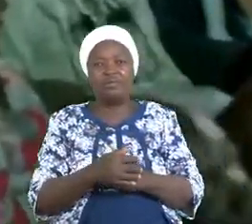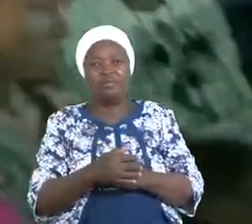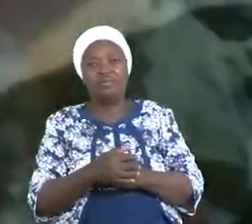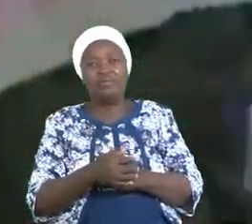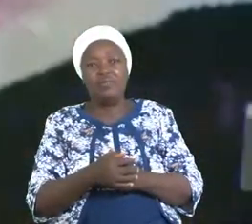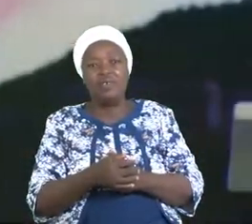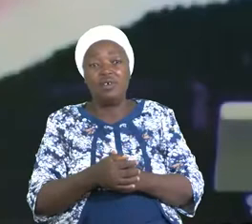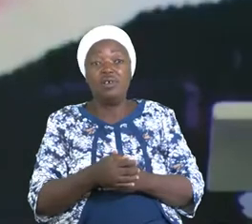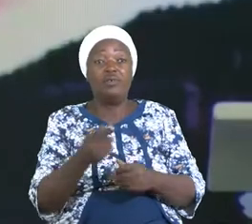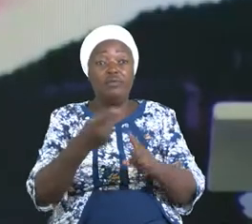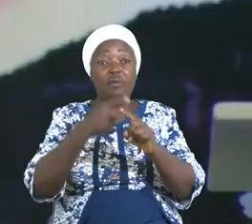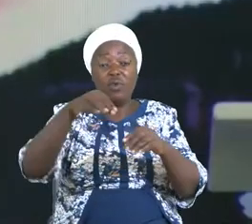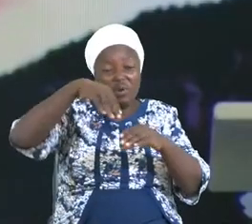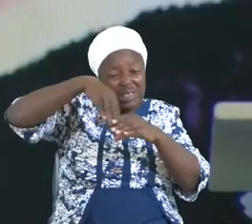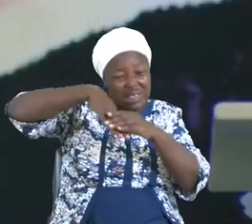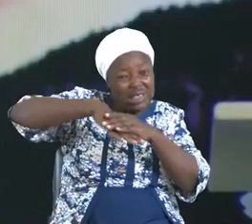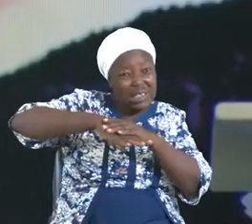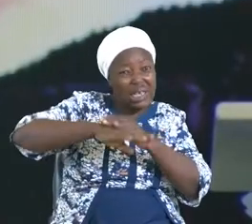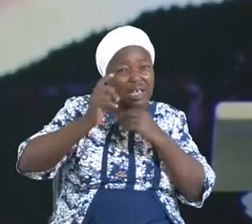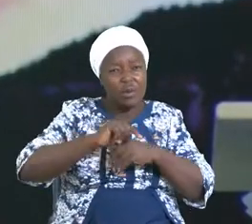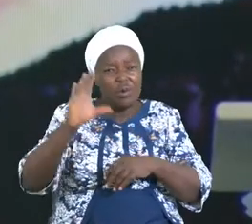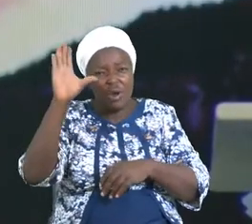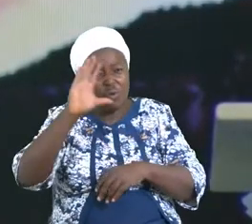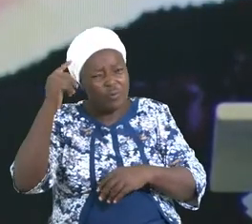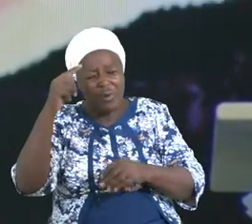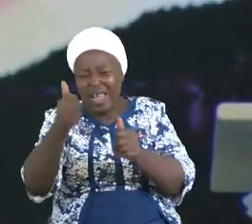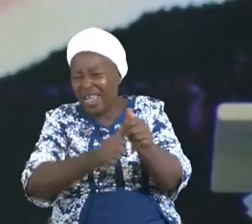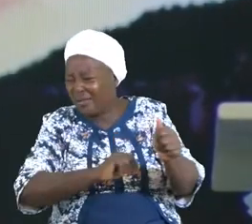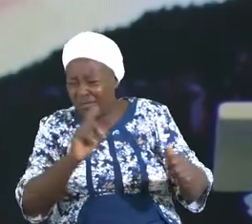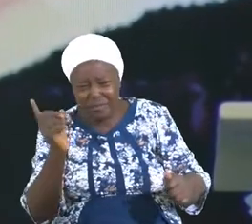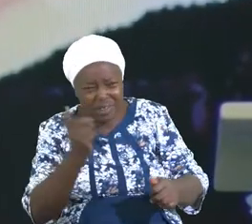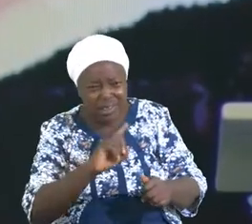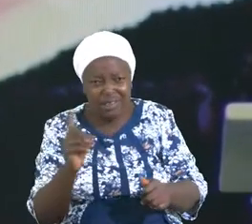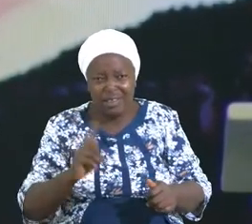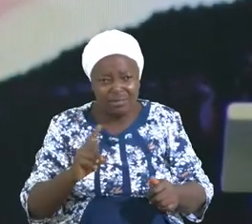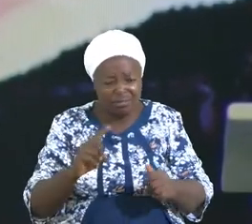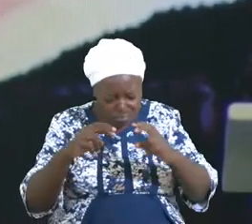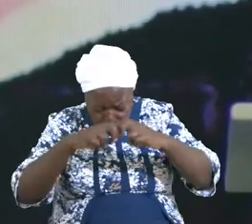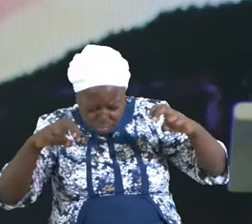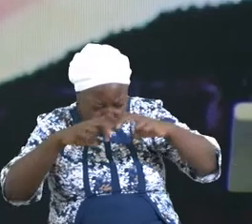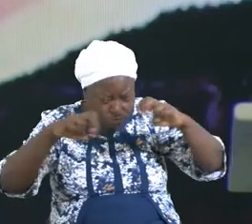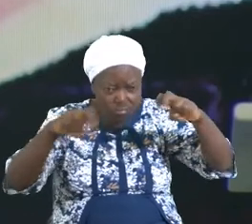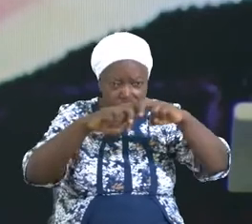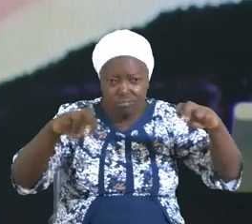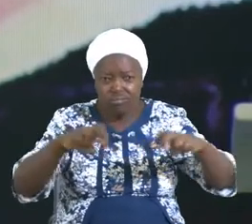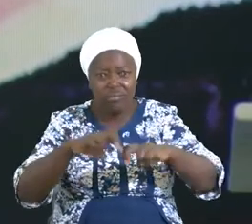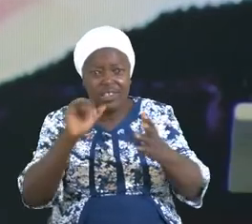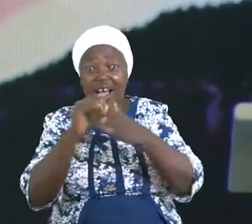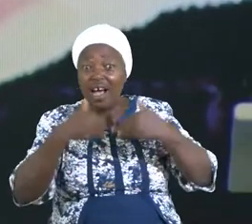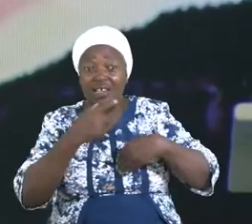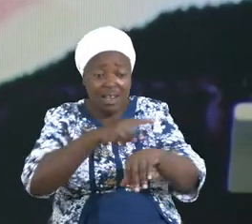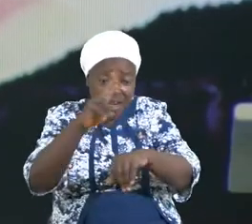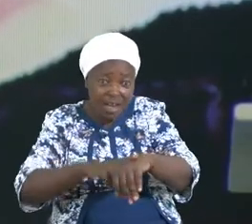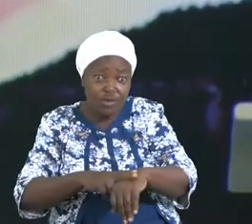inside, he will look for everything that has the nature of